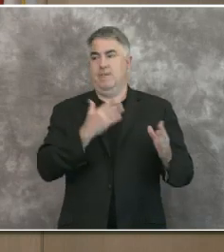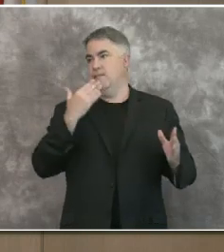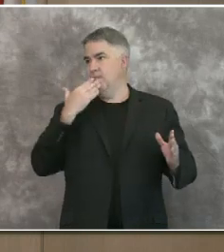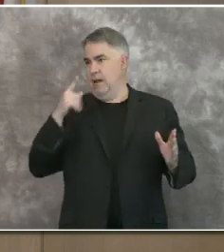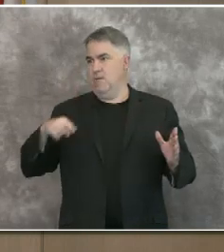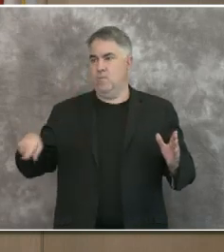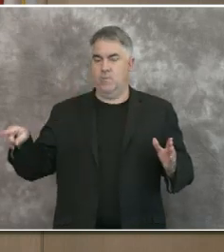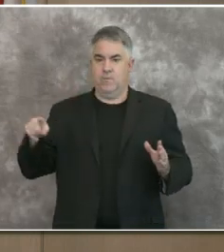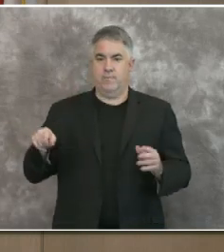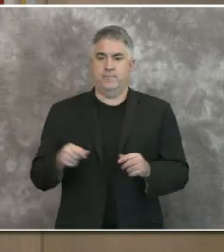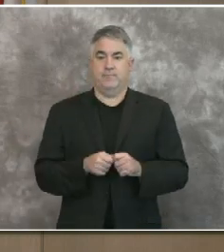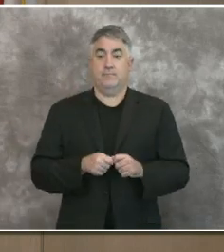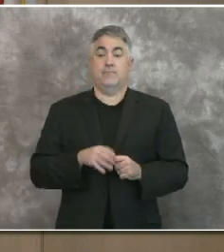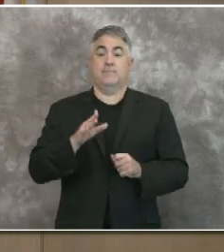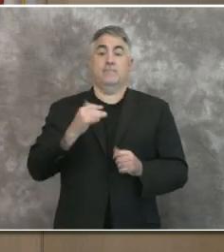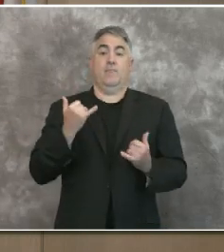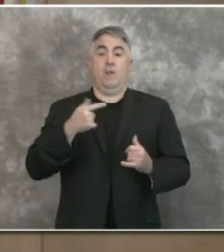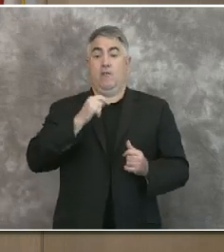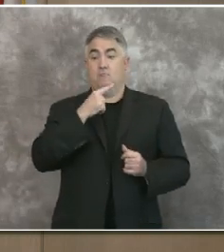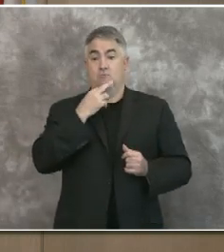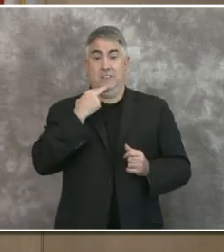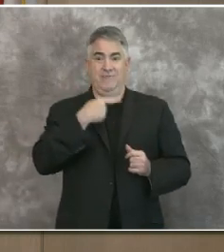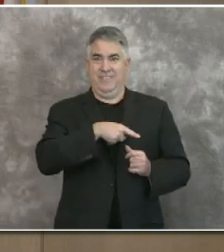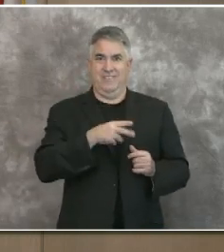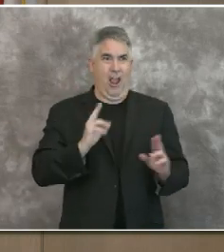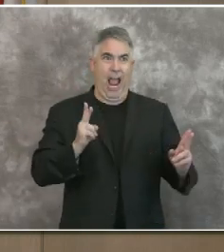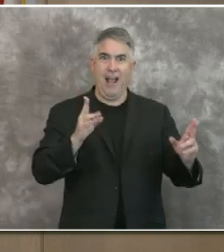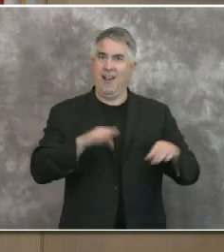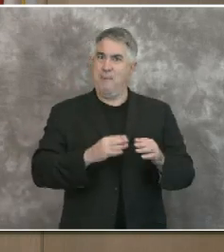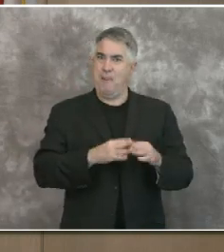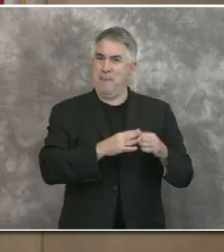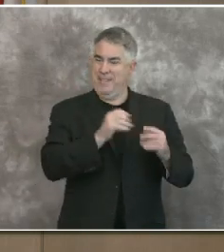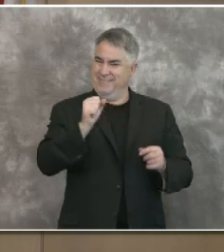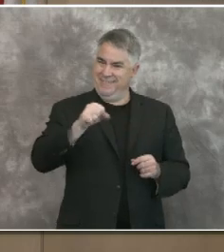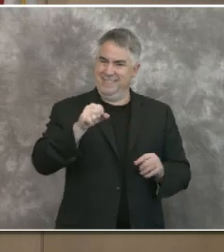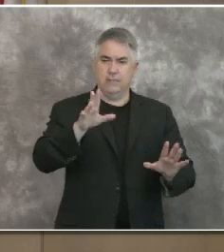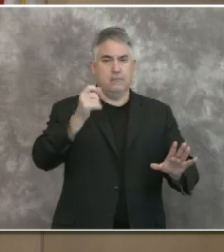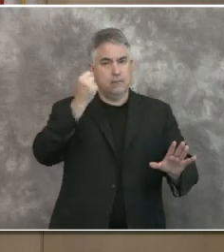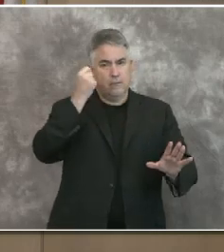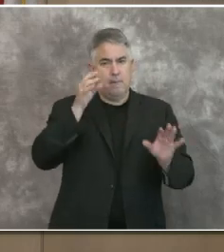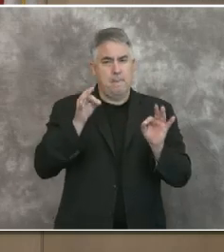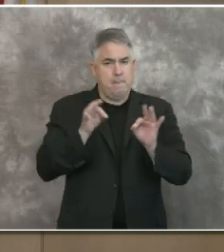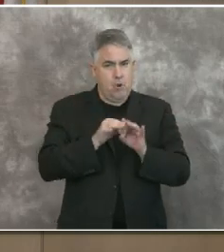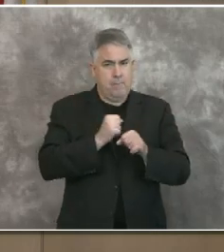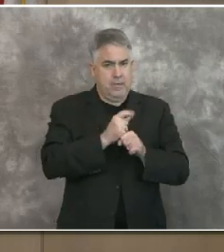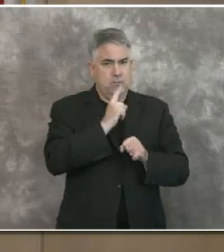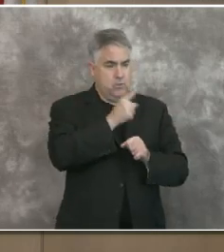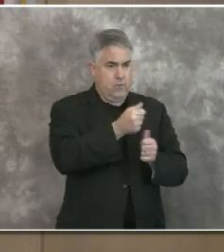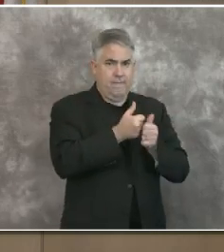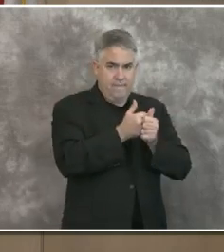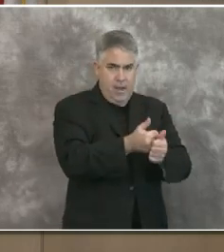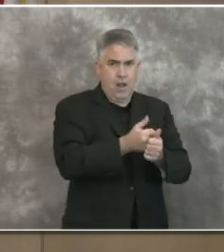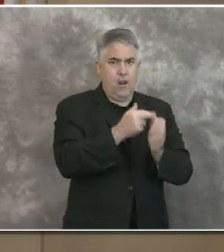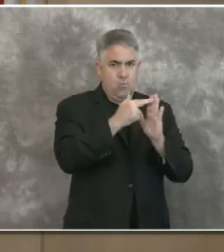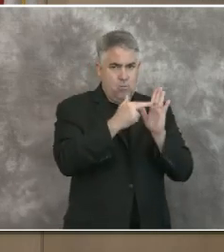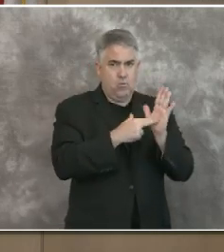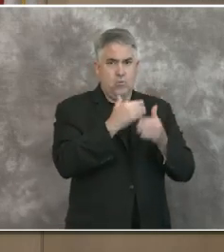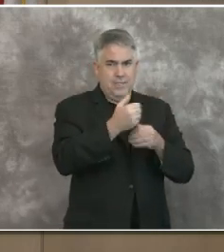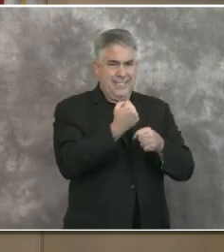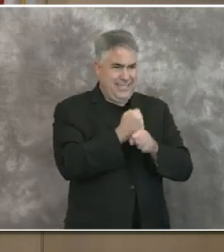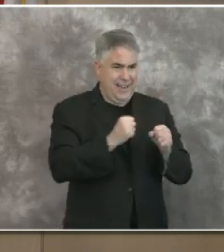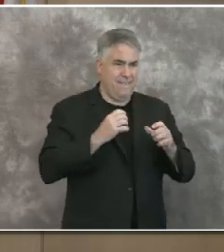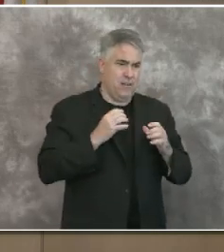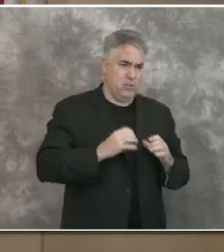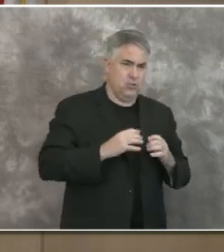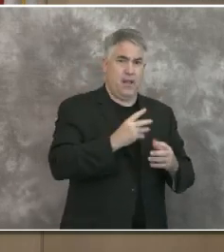All of our restaurants are trying to open up swiftly, also ensuring employee and customer safety. which are paramount. I can't